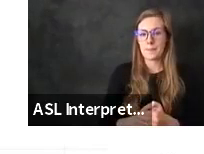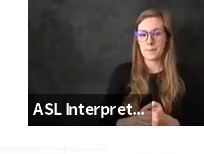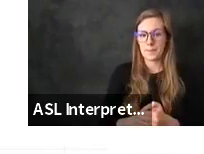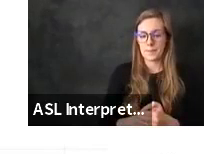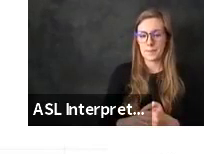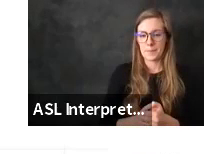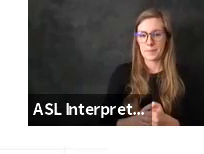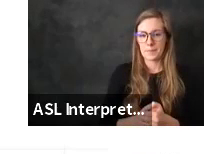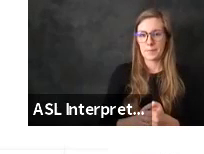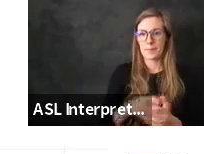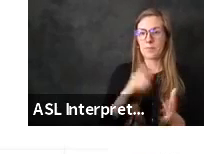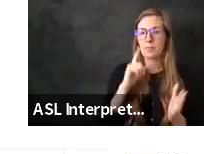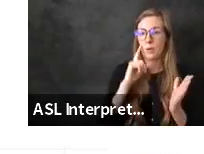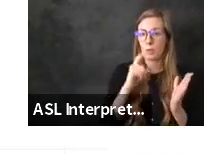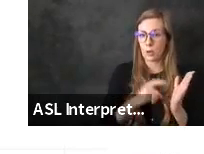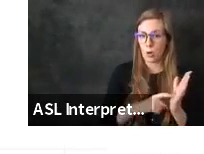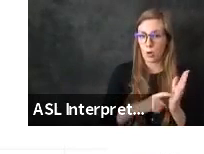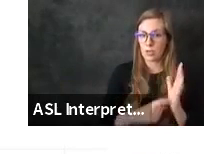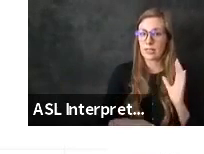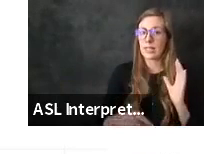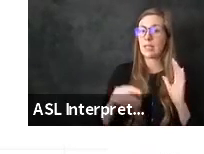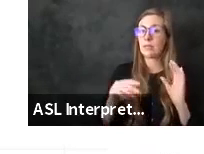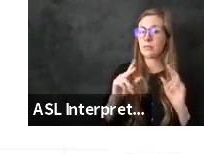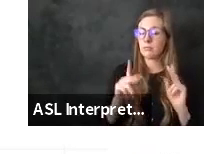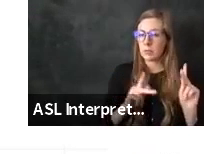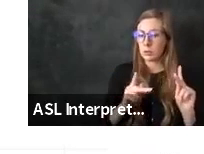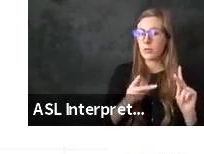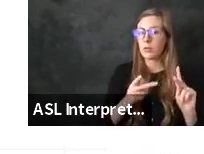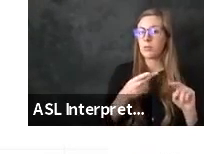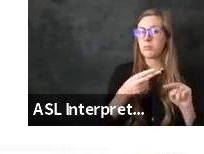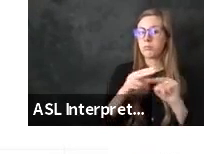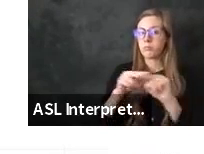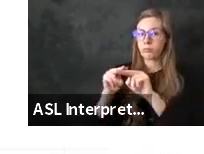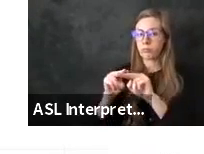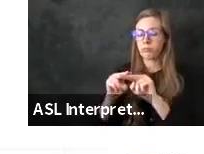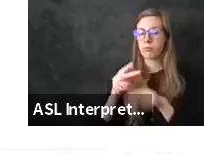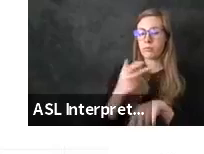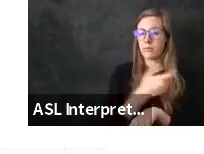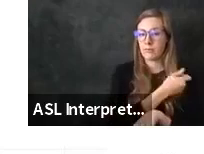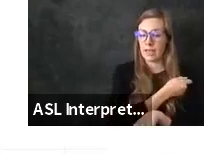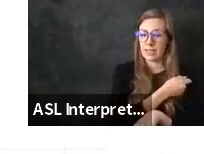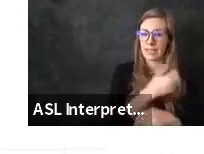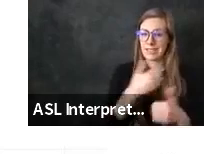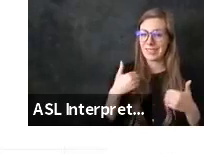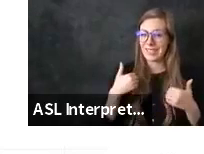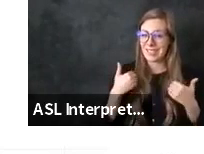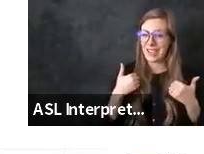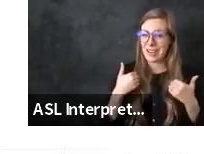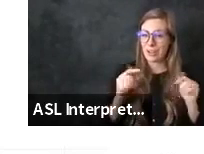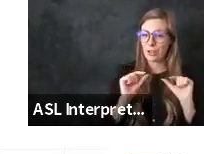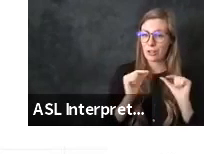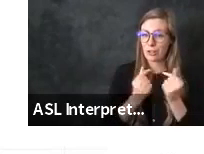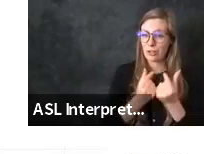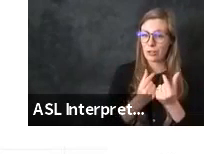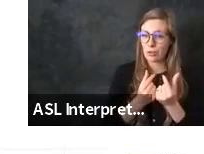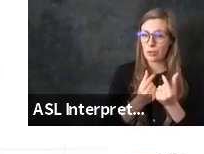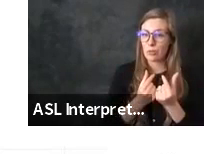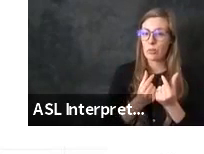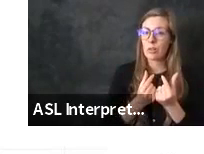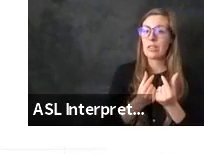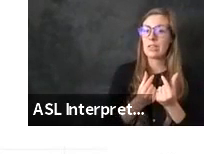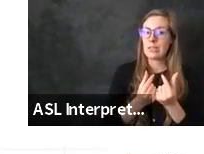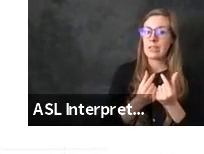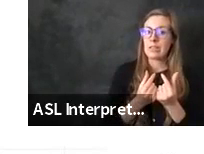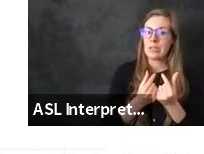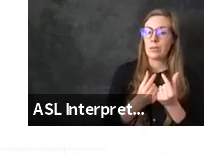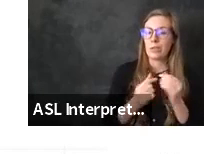in individuals getting vaccinated. And looking by age group, we can see in these younger age groups where we saw that the majority of cases